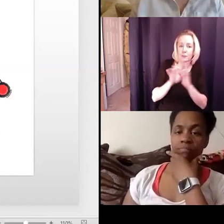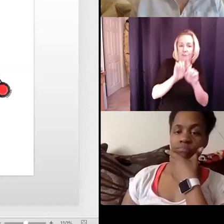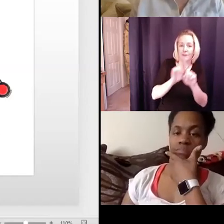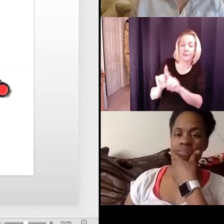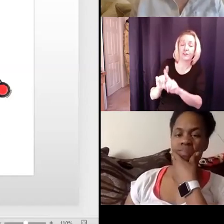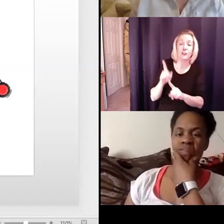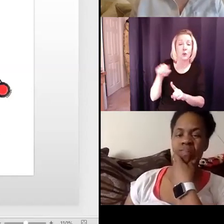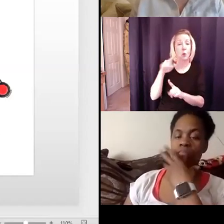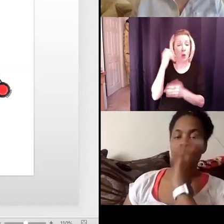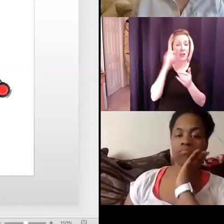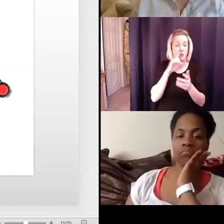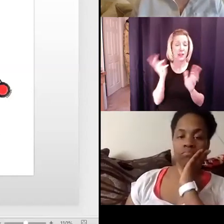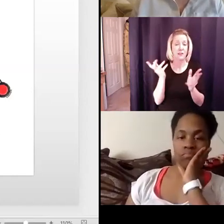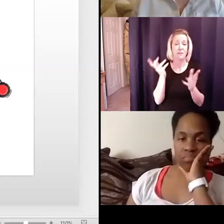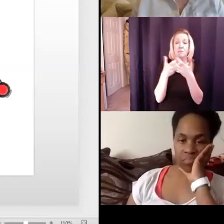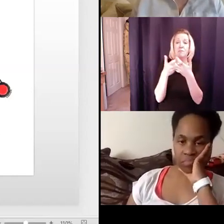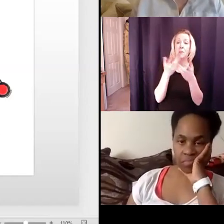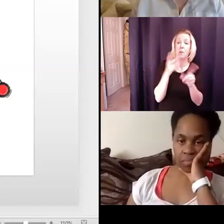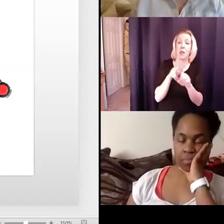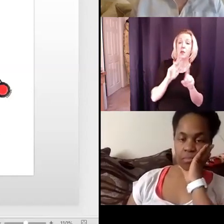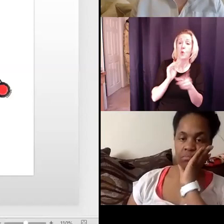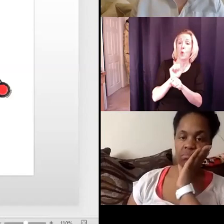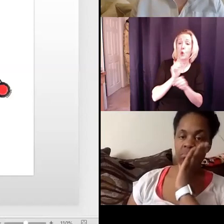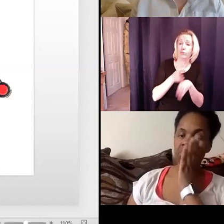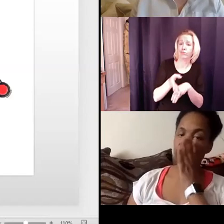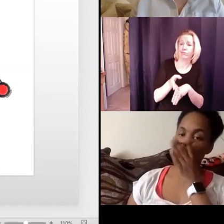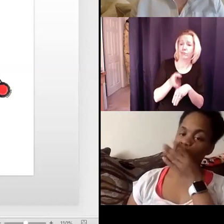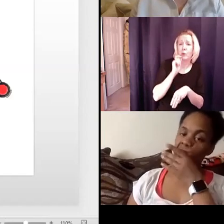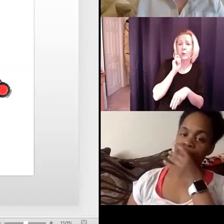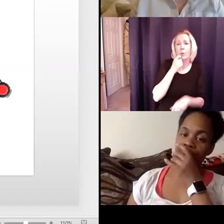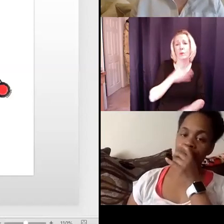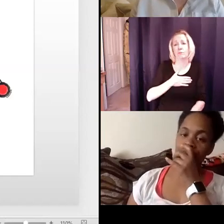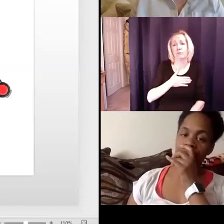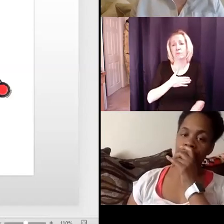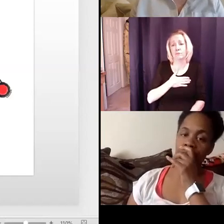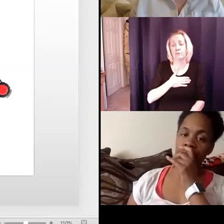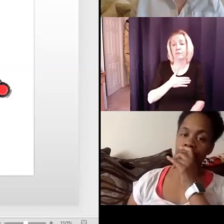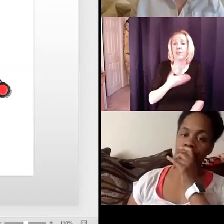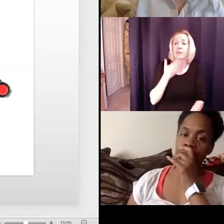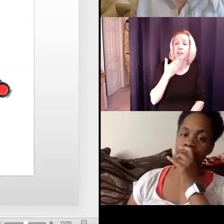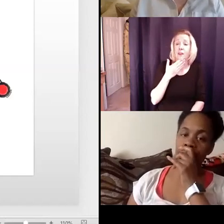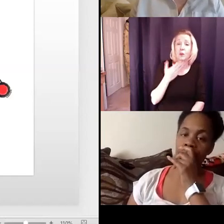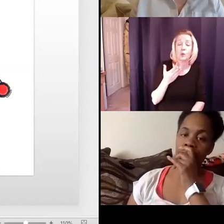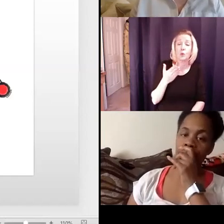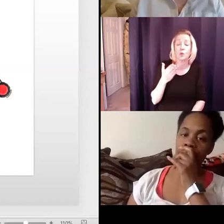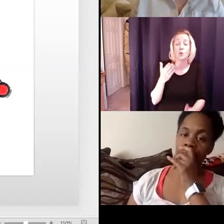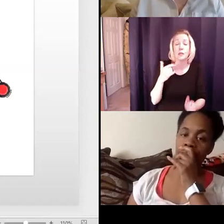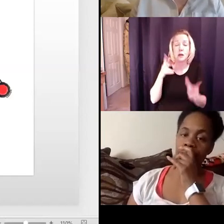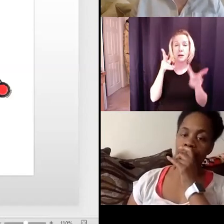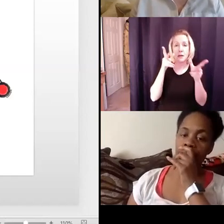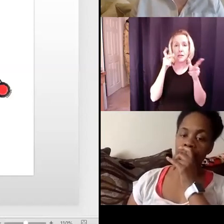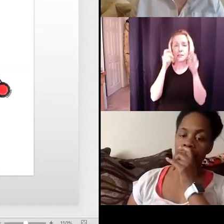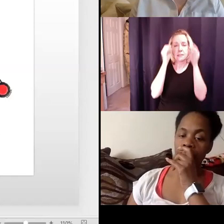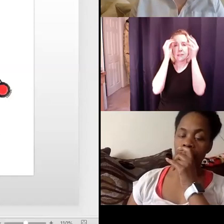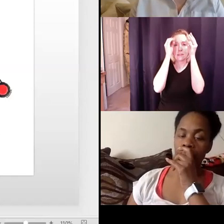showed today. So very, very cool, and great for people to take pieces of